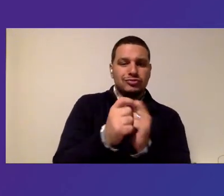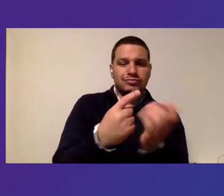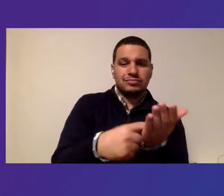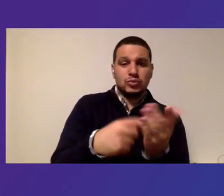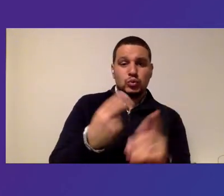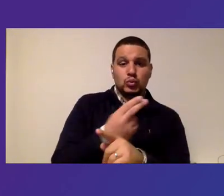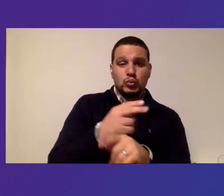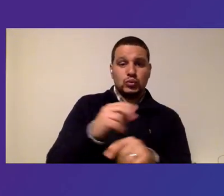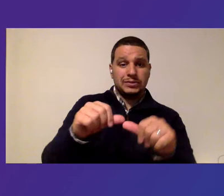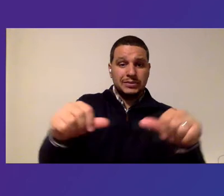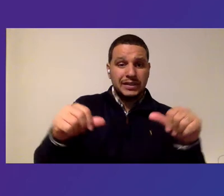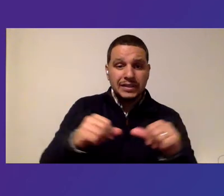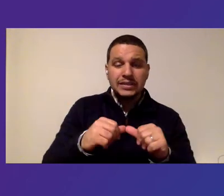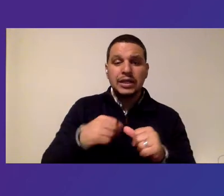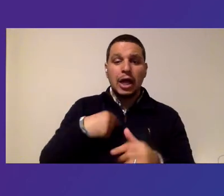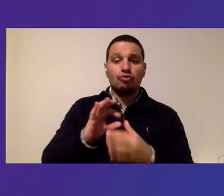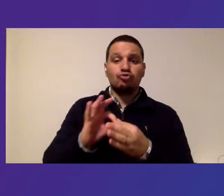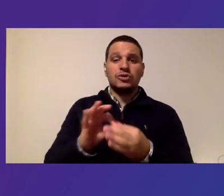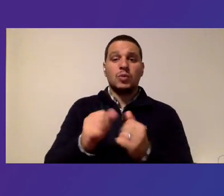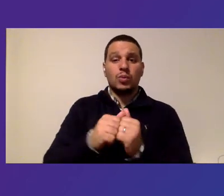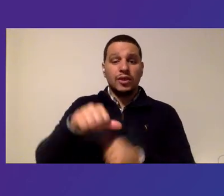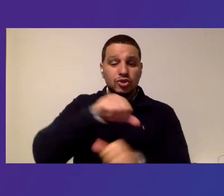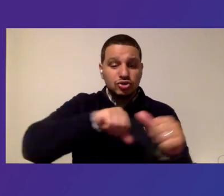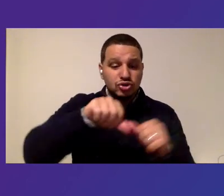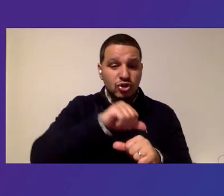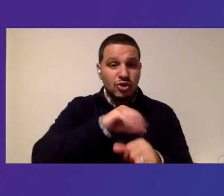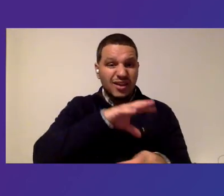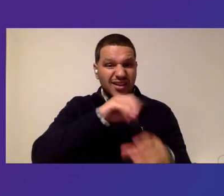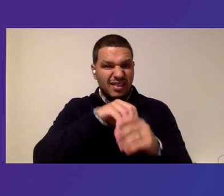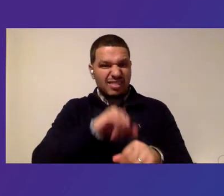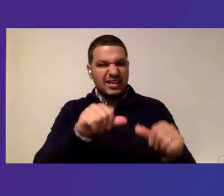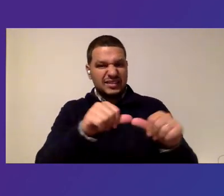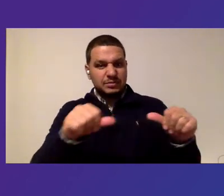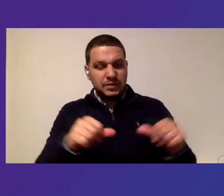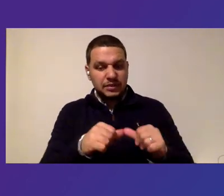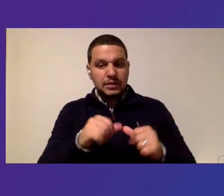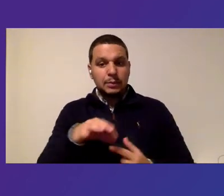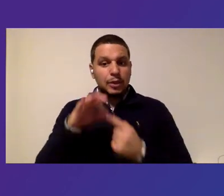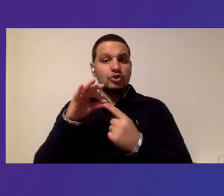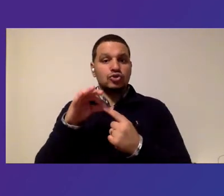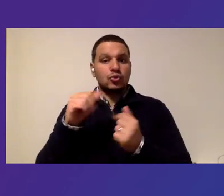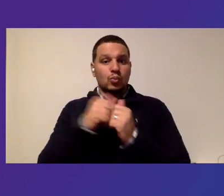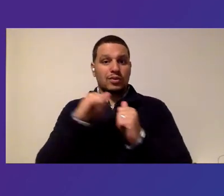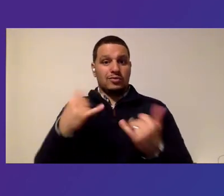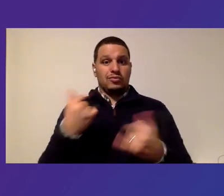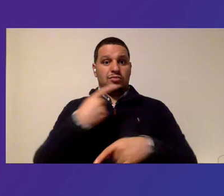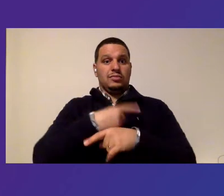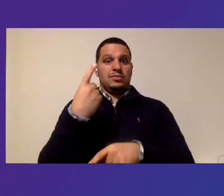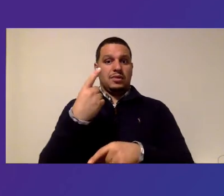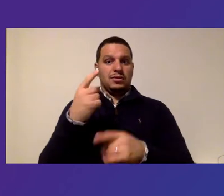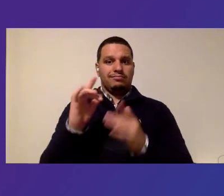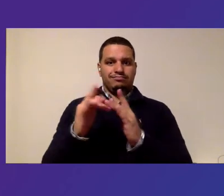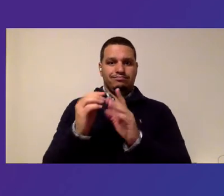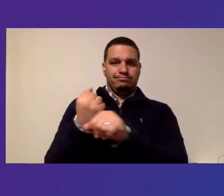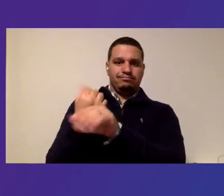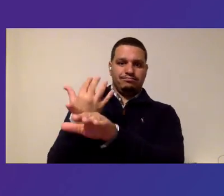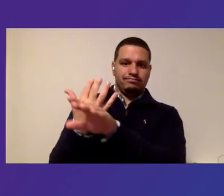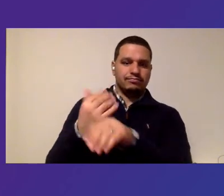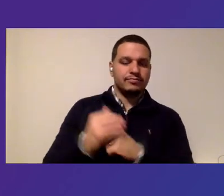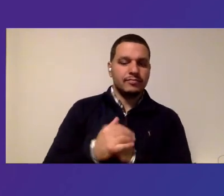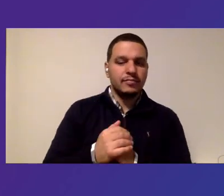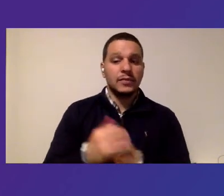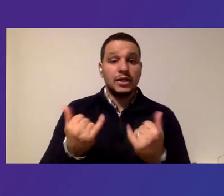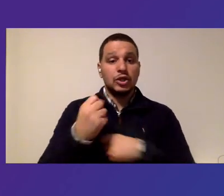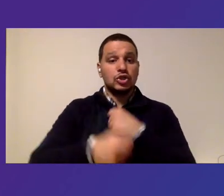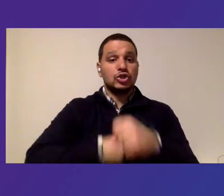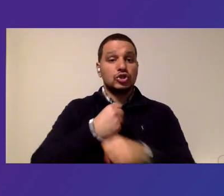space and our relationship to one another in that space, especially in this digital space. This year's